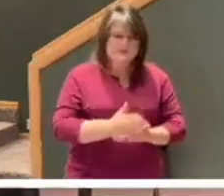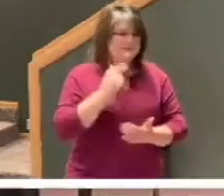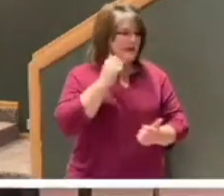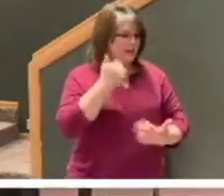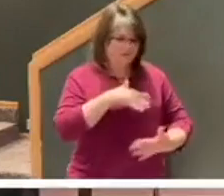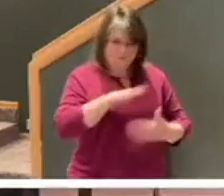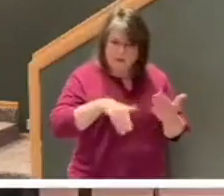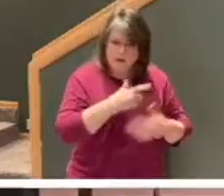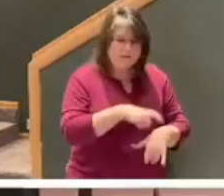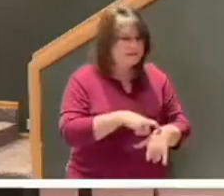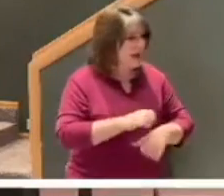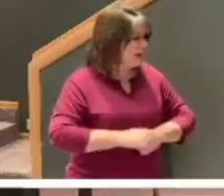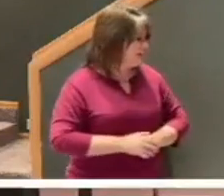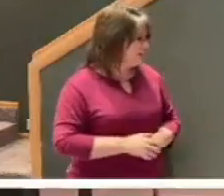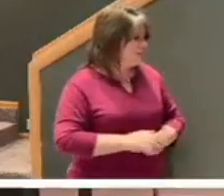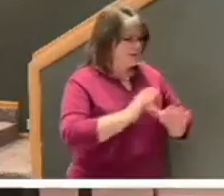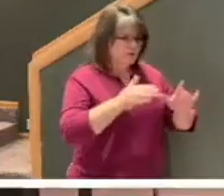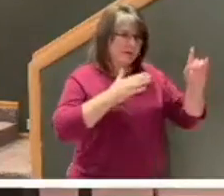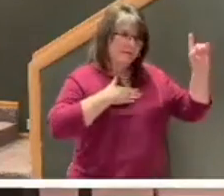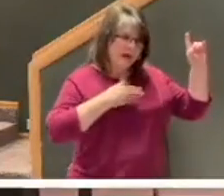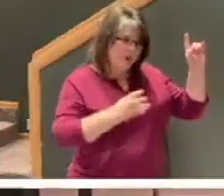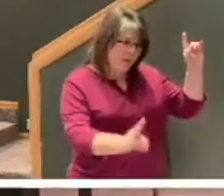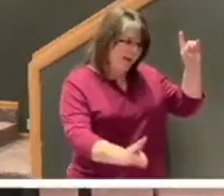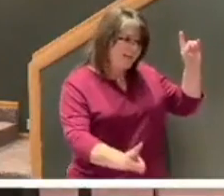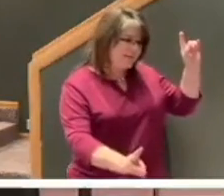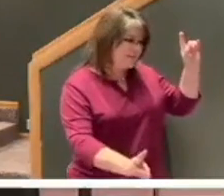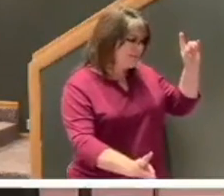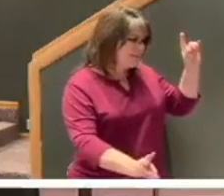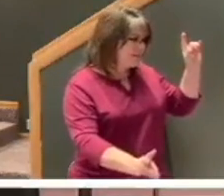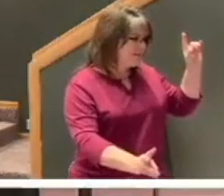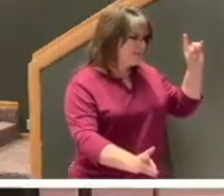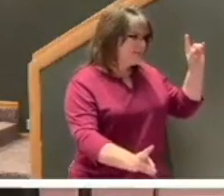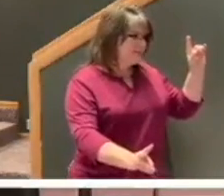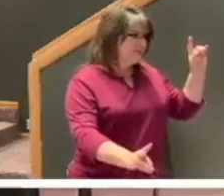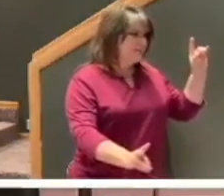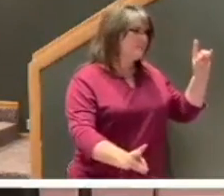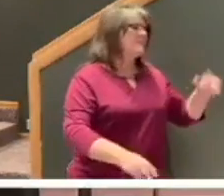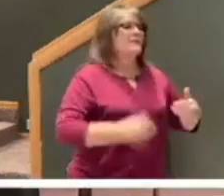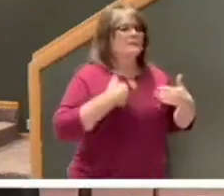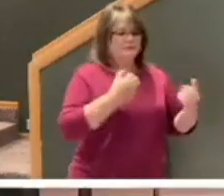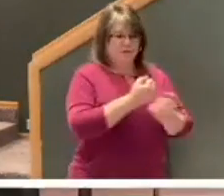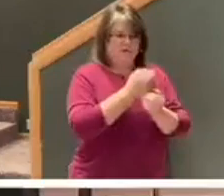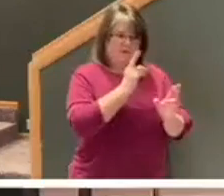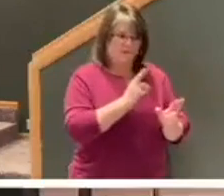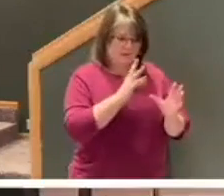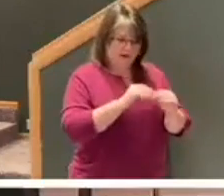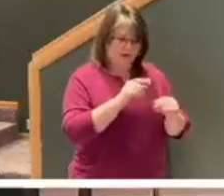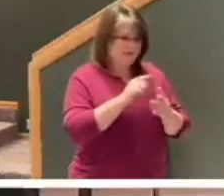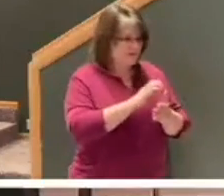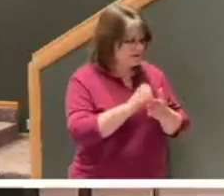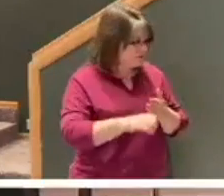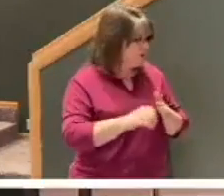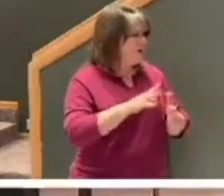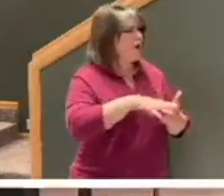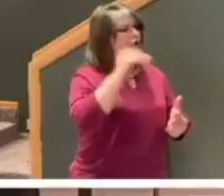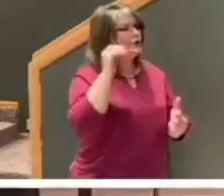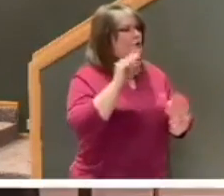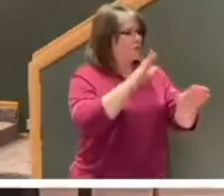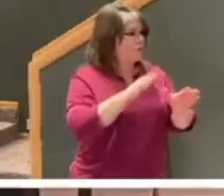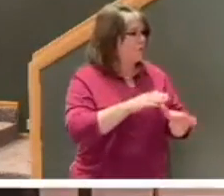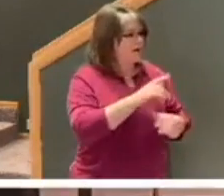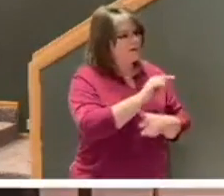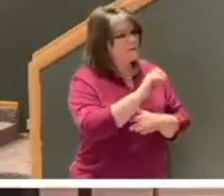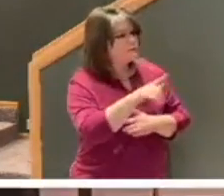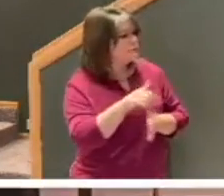all the time. Do it my way. So we had the Love and Respect Conference this weekend. We learned some great tools to help